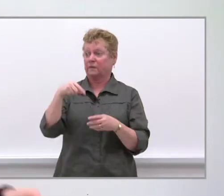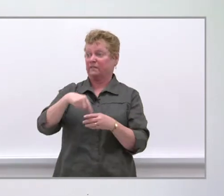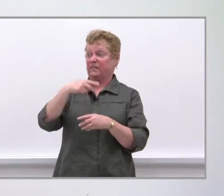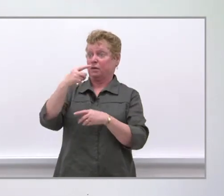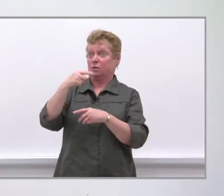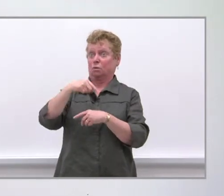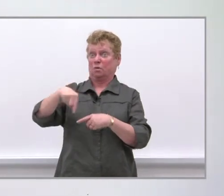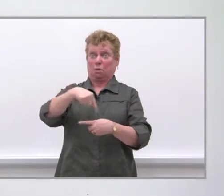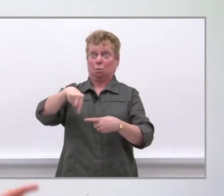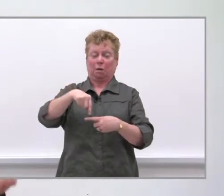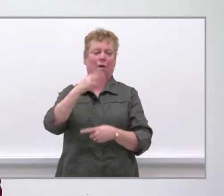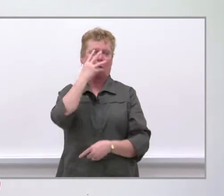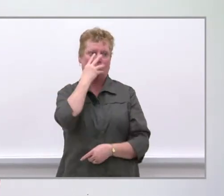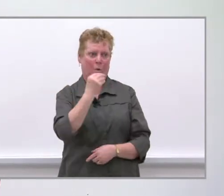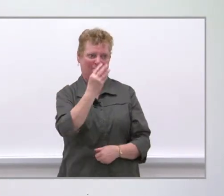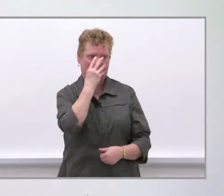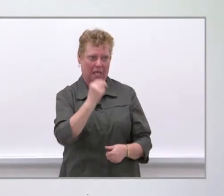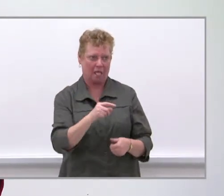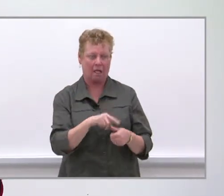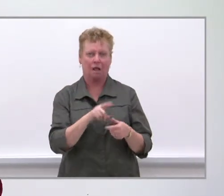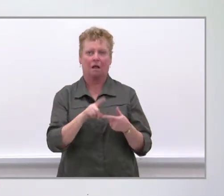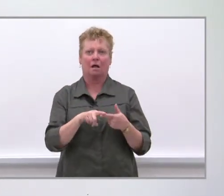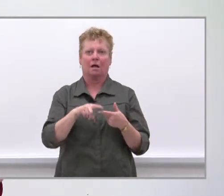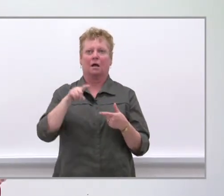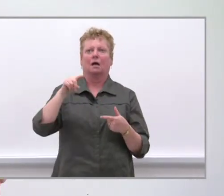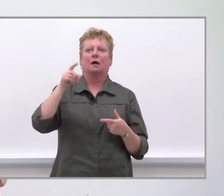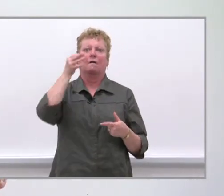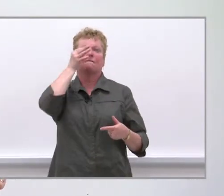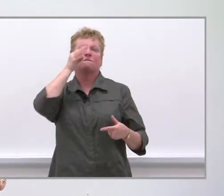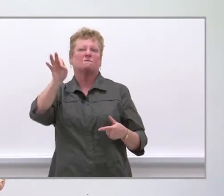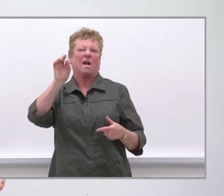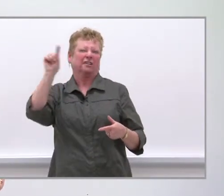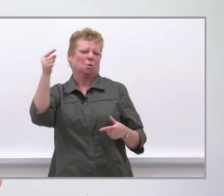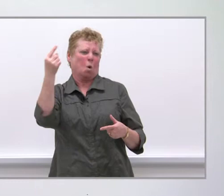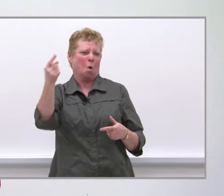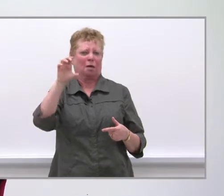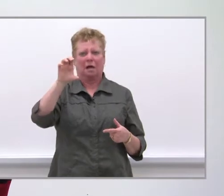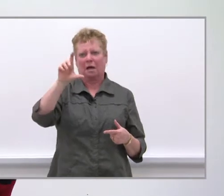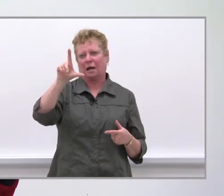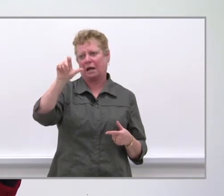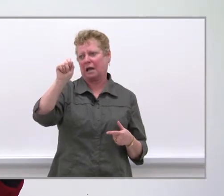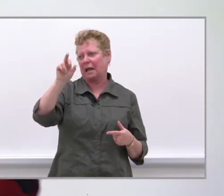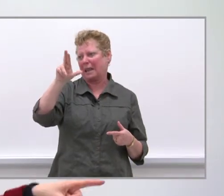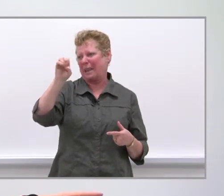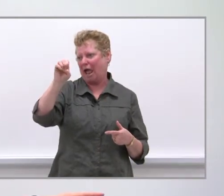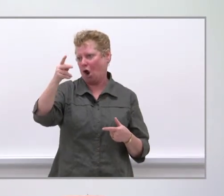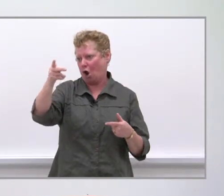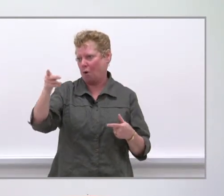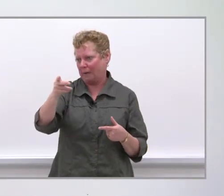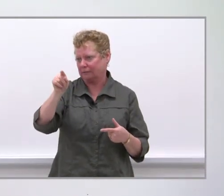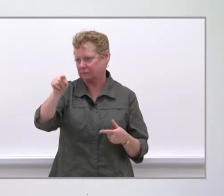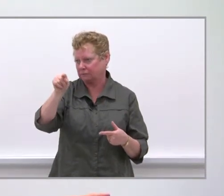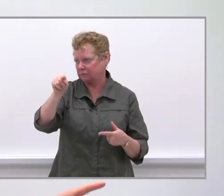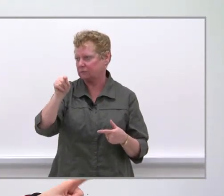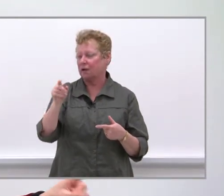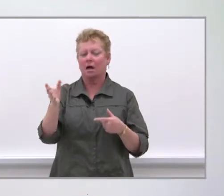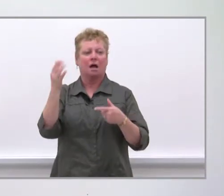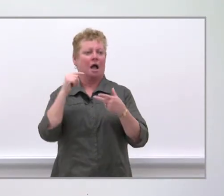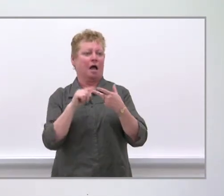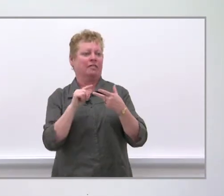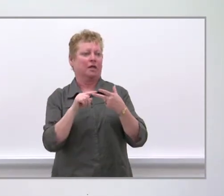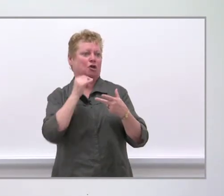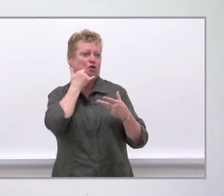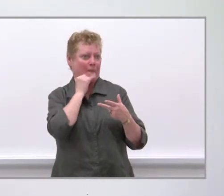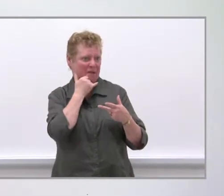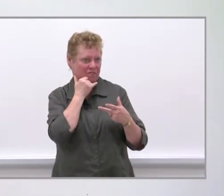to Wolfville. Clare, we're doing a French-only session. And then we're going to